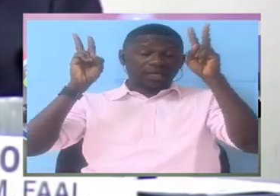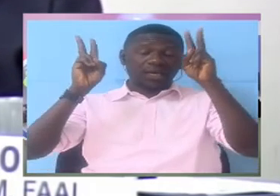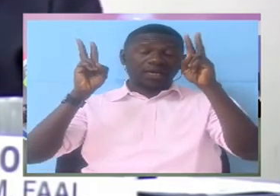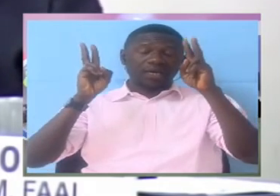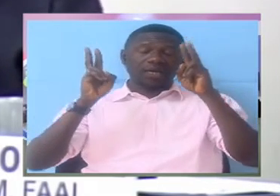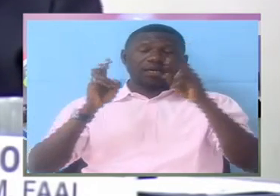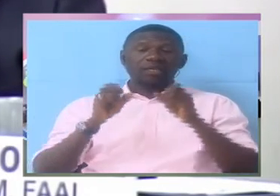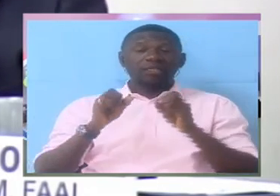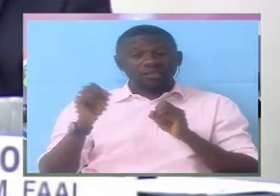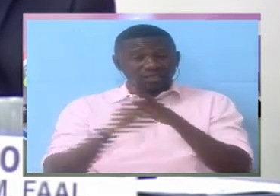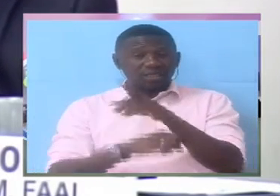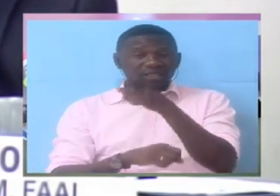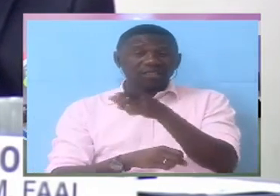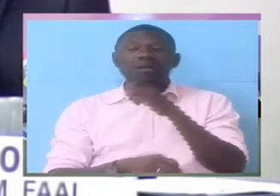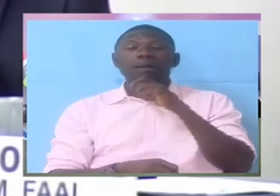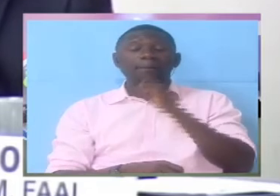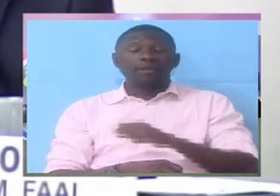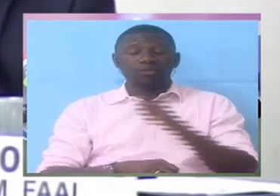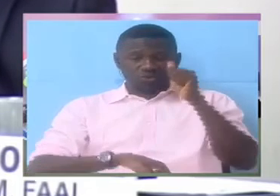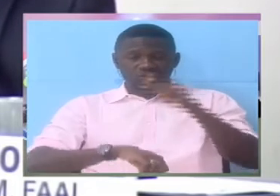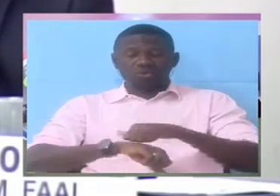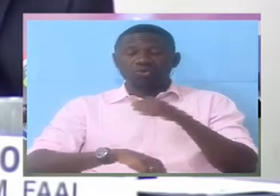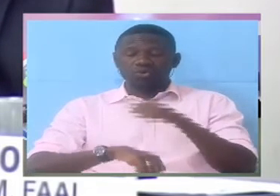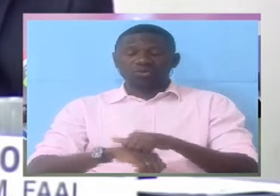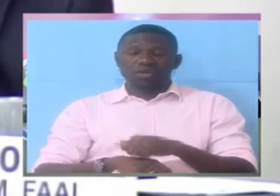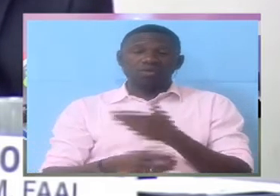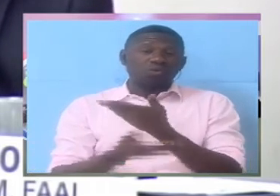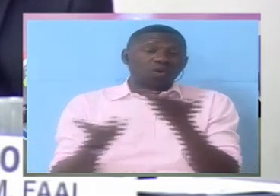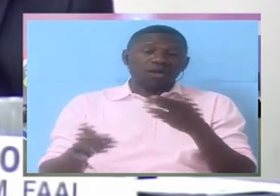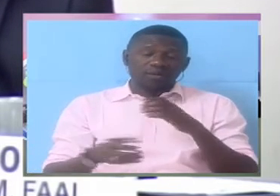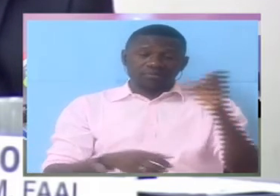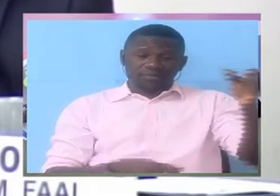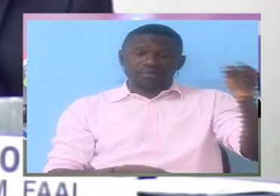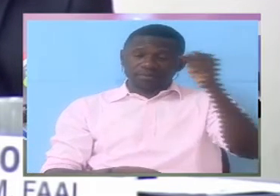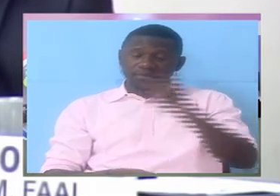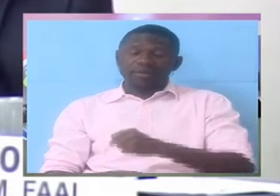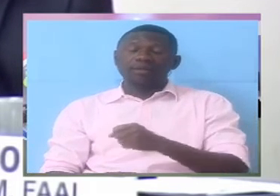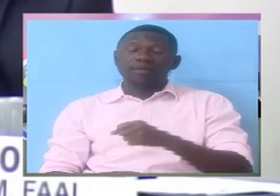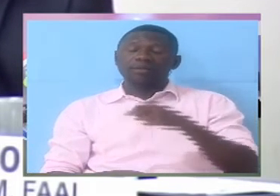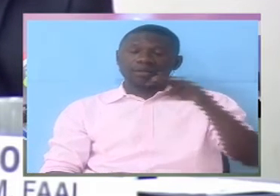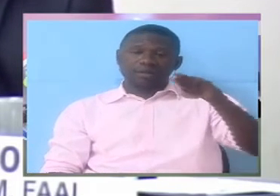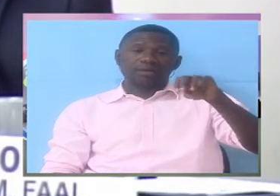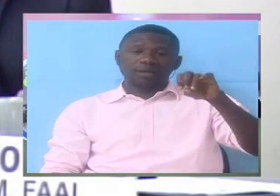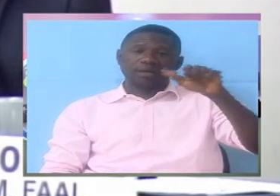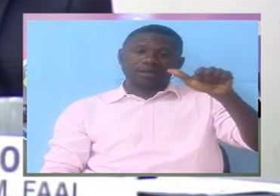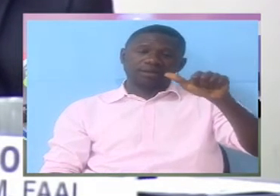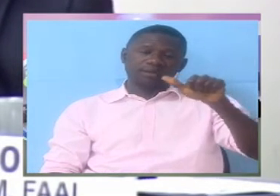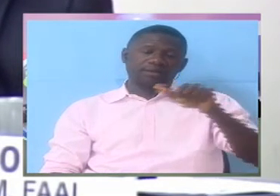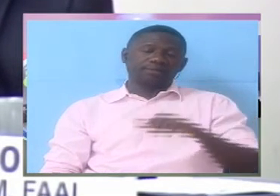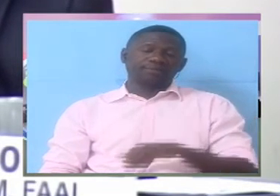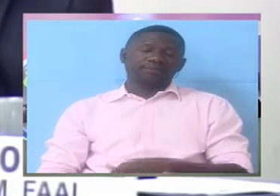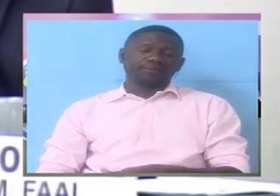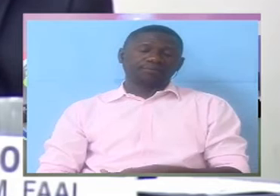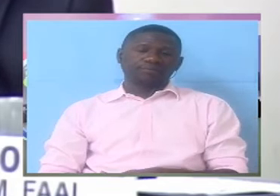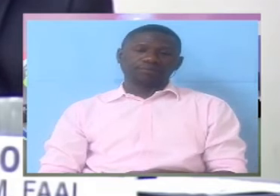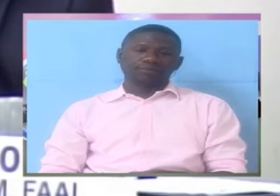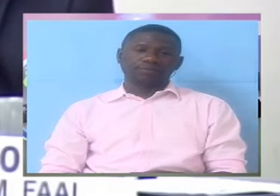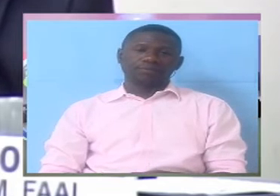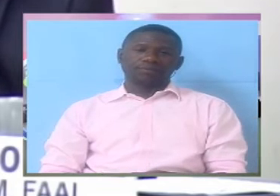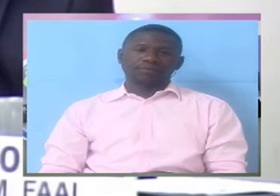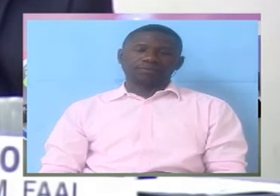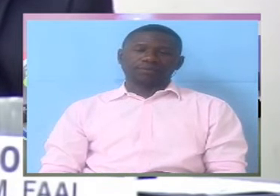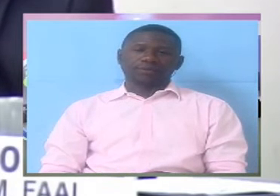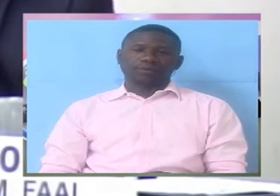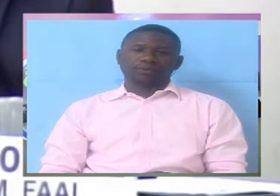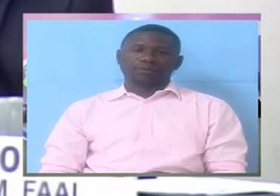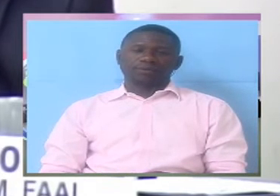That is why he ensured that they were brought to the NIA. Yaya Jammeh kango di mbata tele yamaro di puru nyi mari nyi yeta noka ya nadi wale